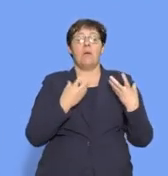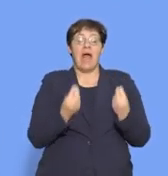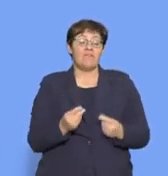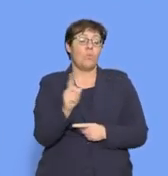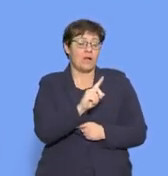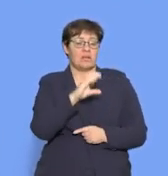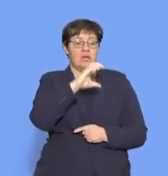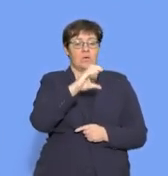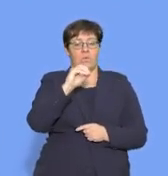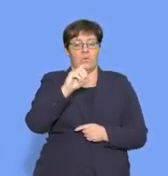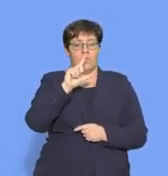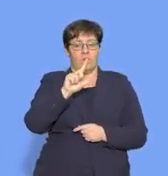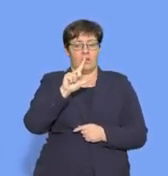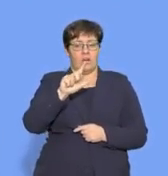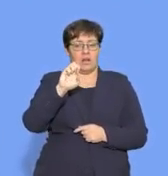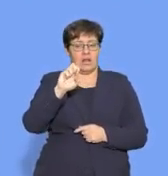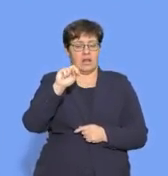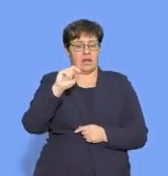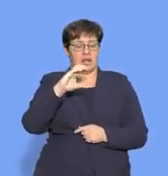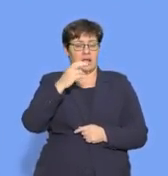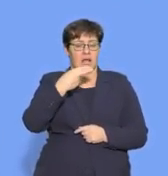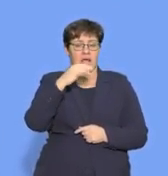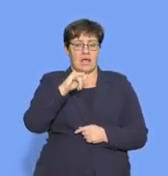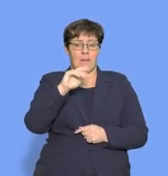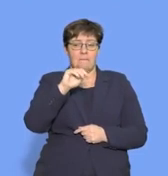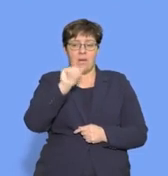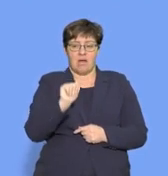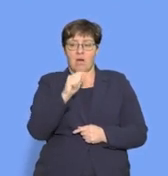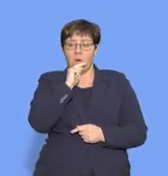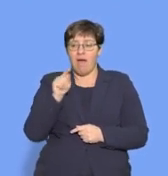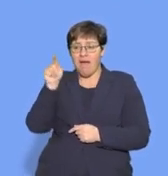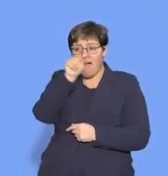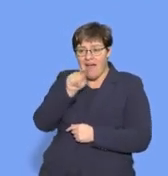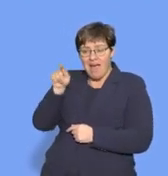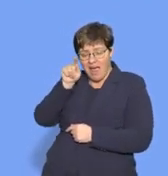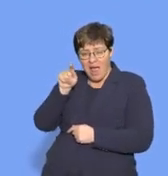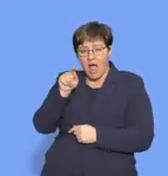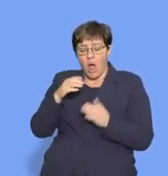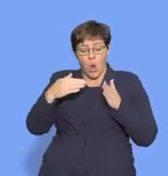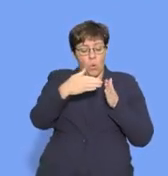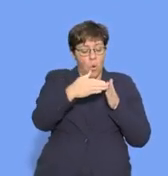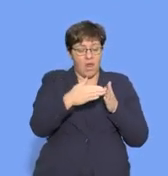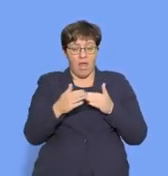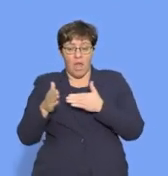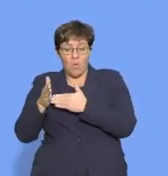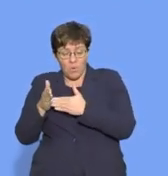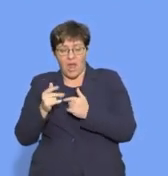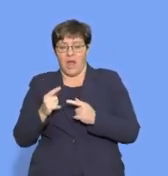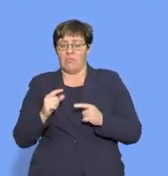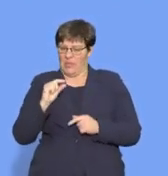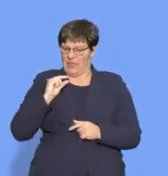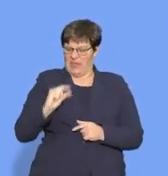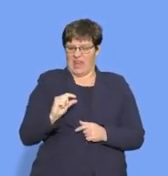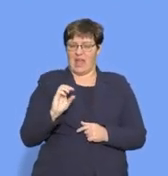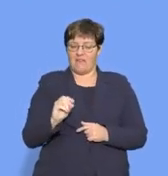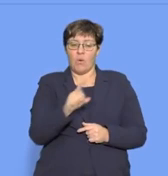collenchyma cells, for example, those which have thickened corners for strength, or